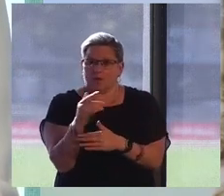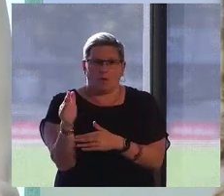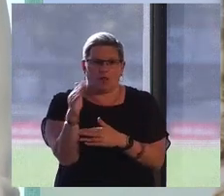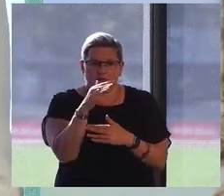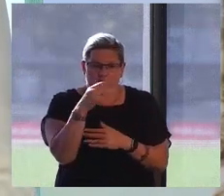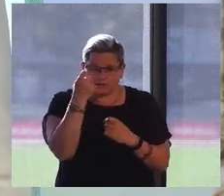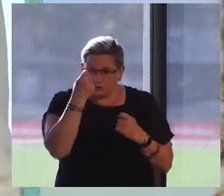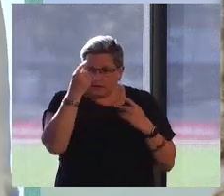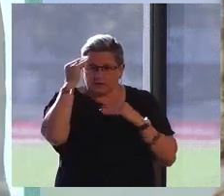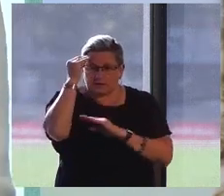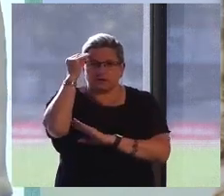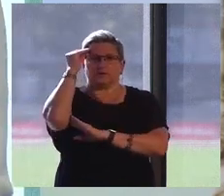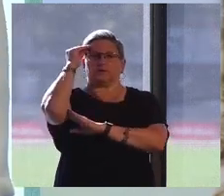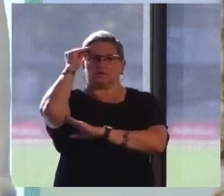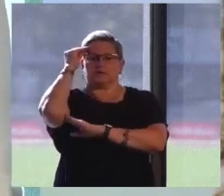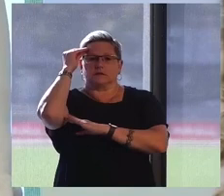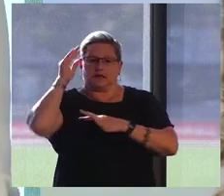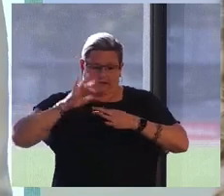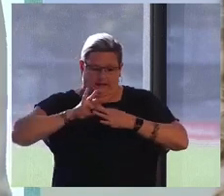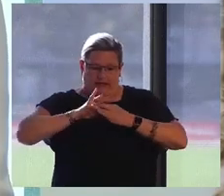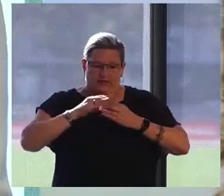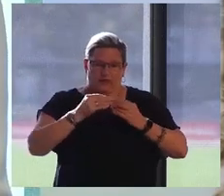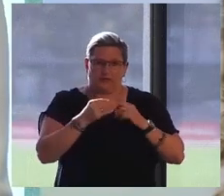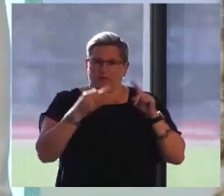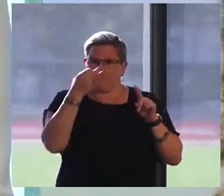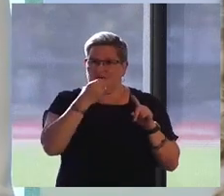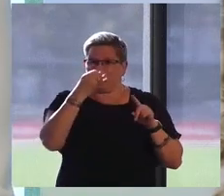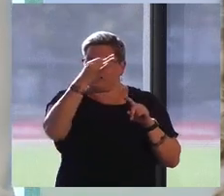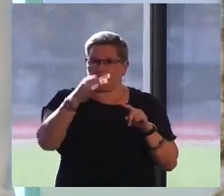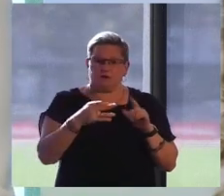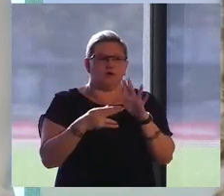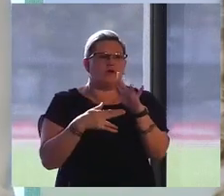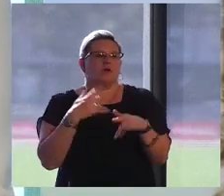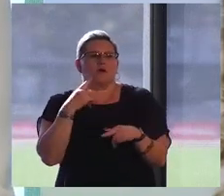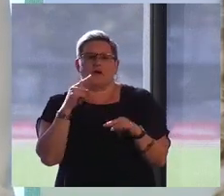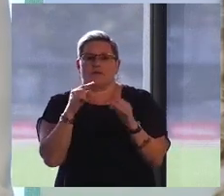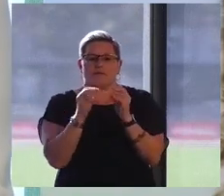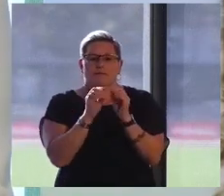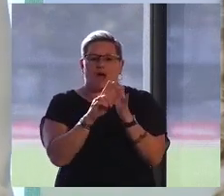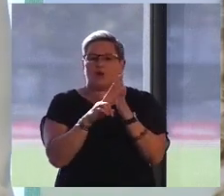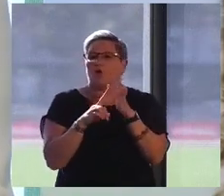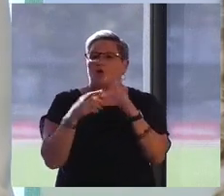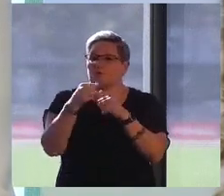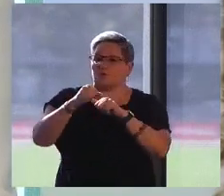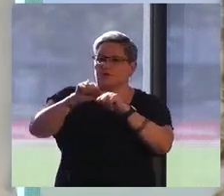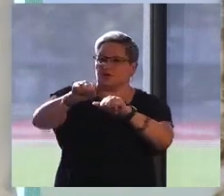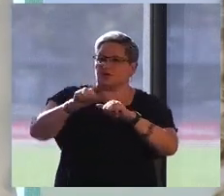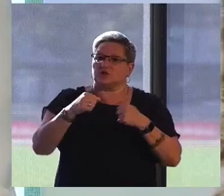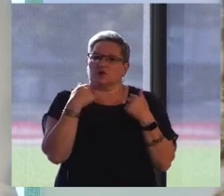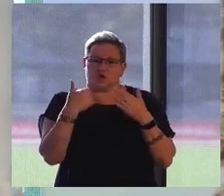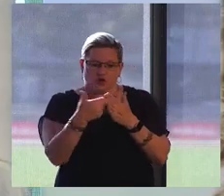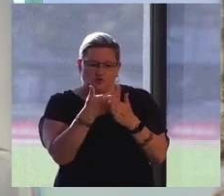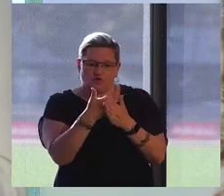and shape it. And obviously the federal EPBC Act, Environment Protection, Biodiversity Conservation Reforms that the federal government is working on at the